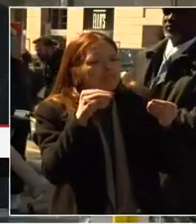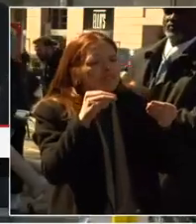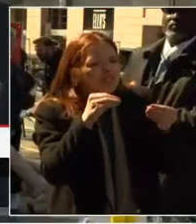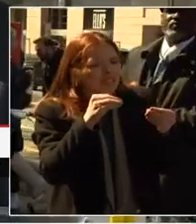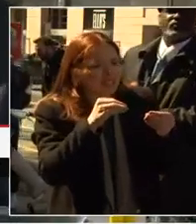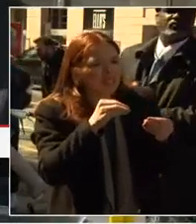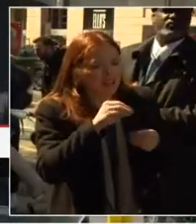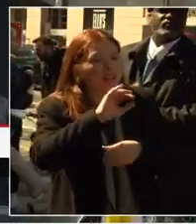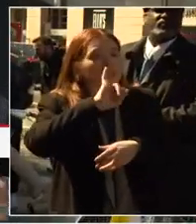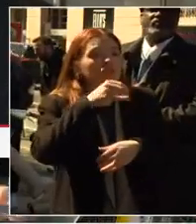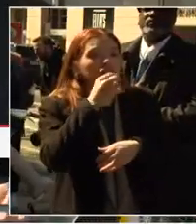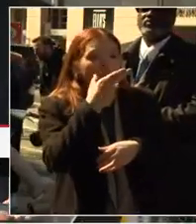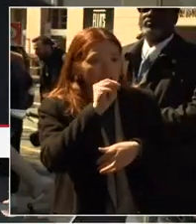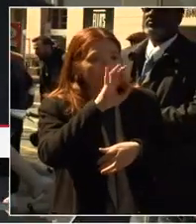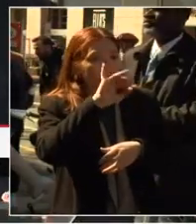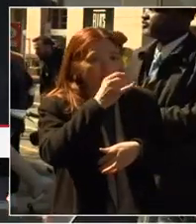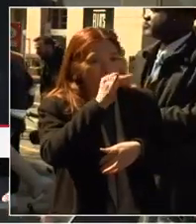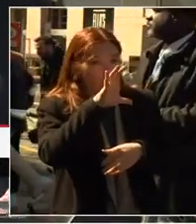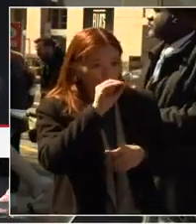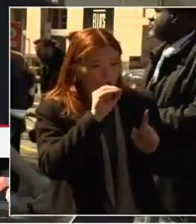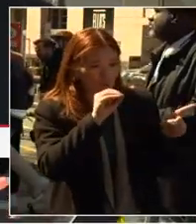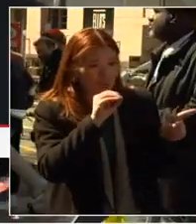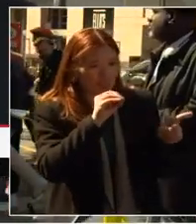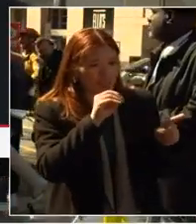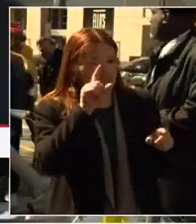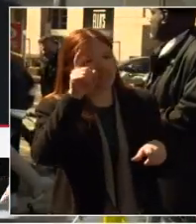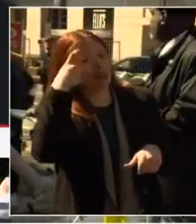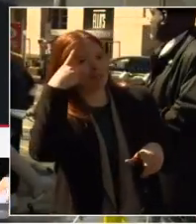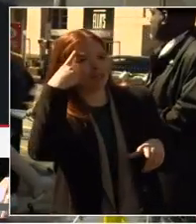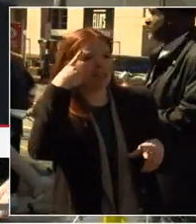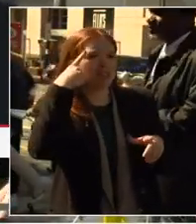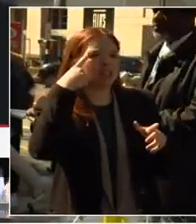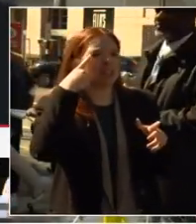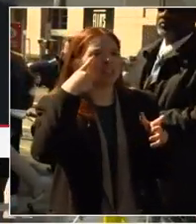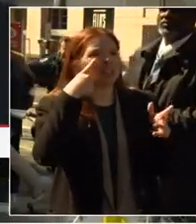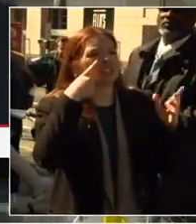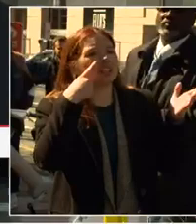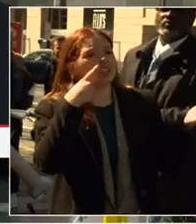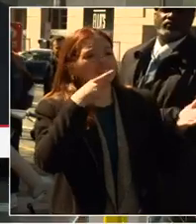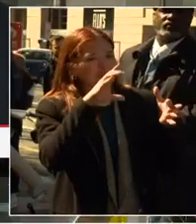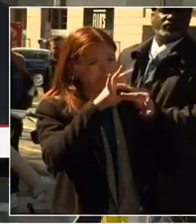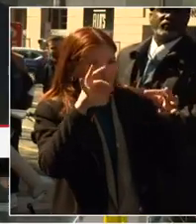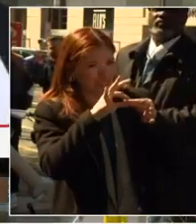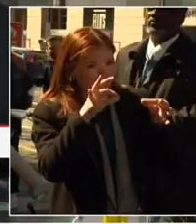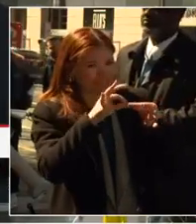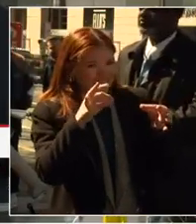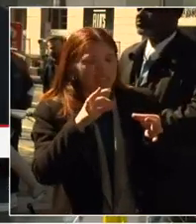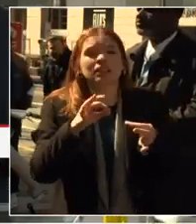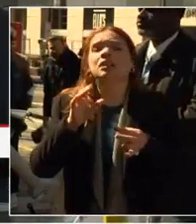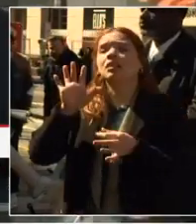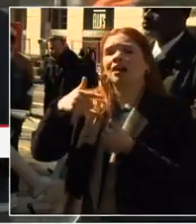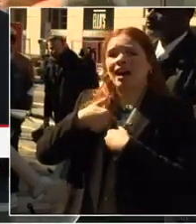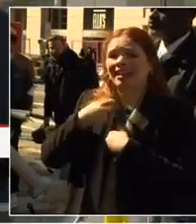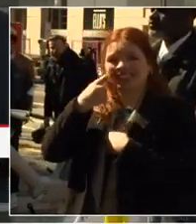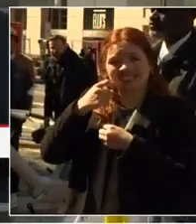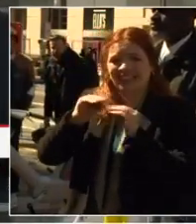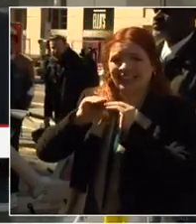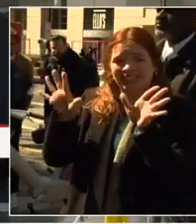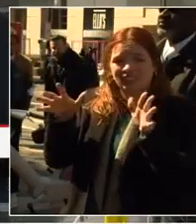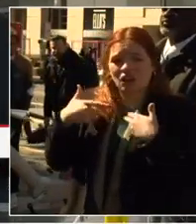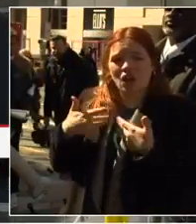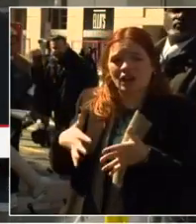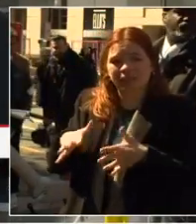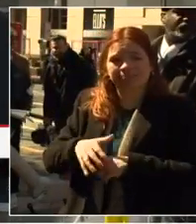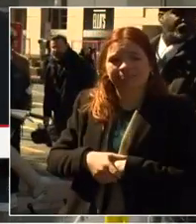of government. What did you mean there when you in your statement? That it didn't I think it's pretty clear, Sam. It's what